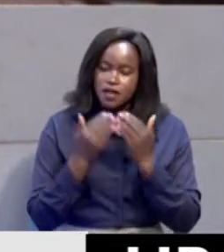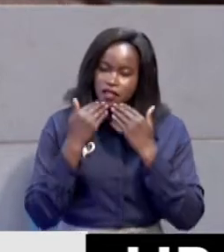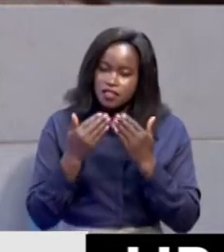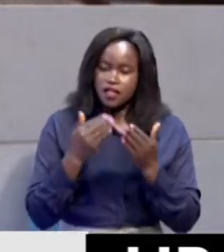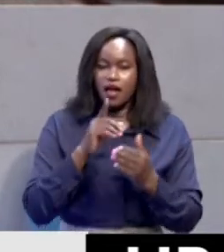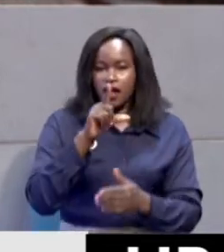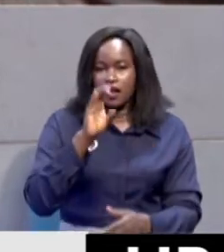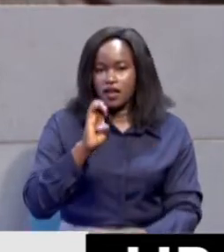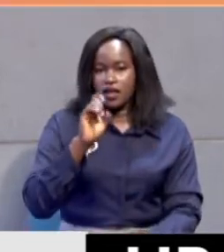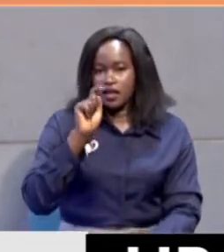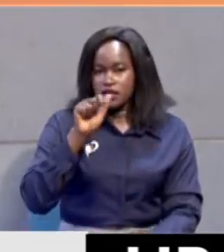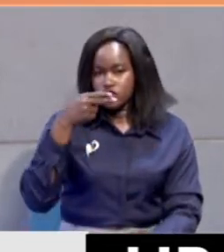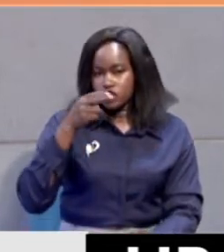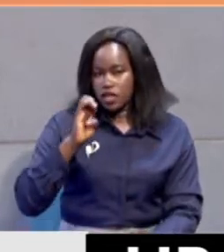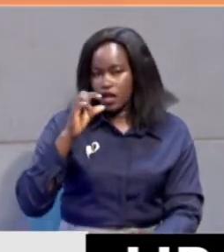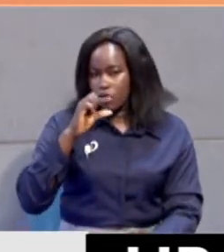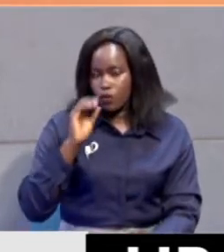Go so much.